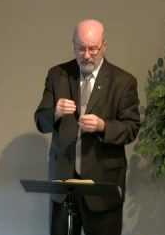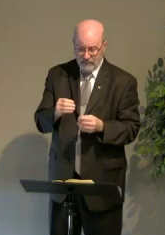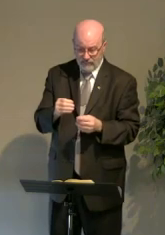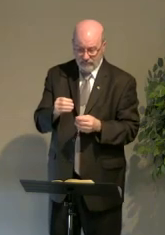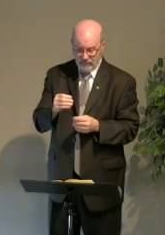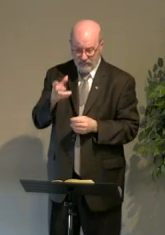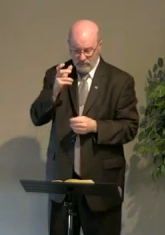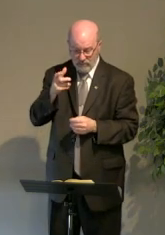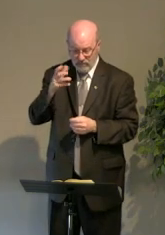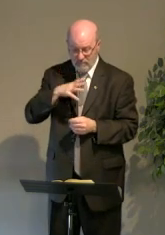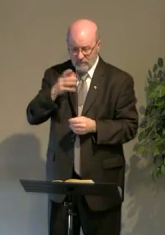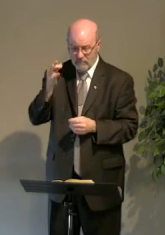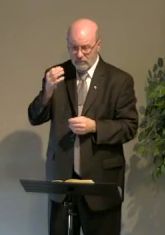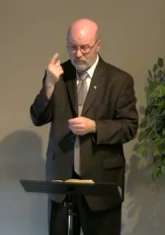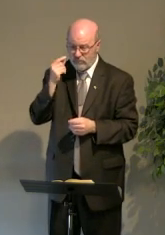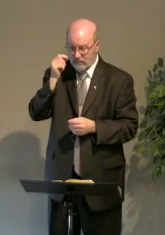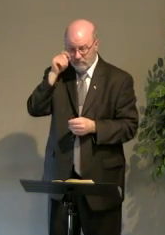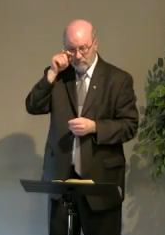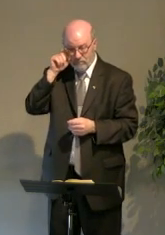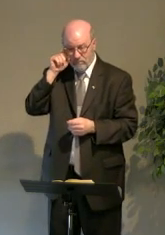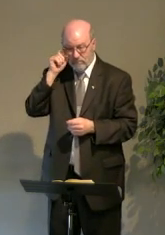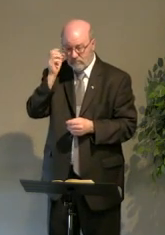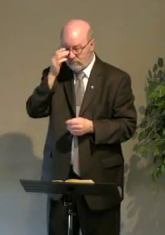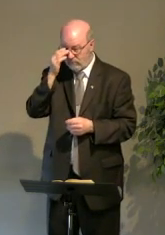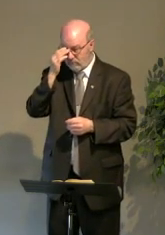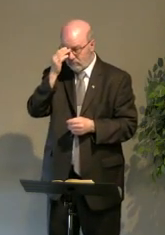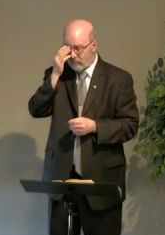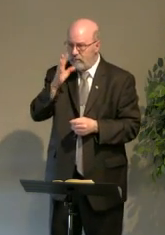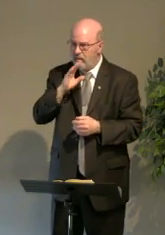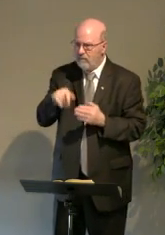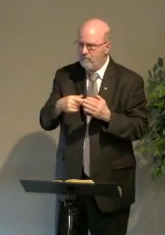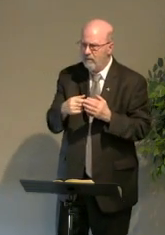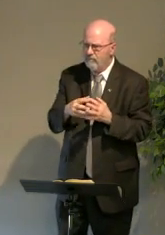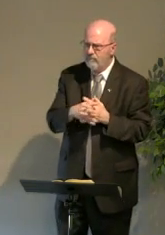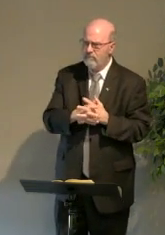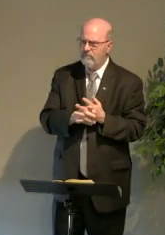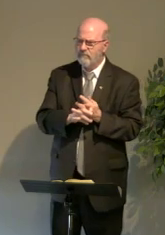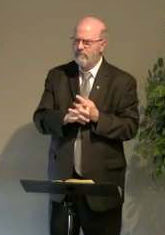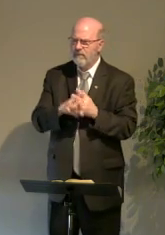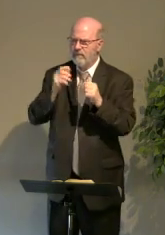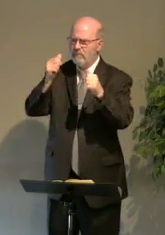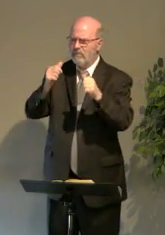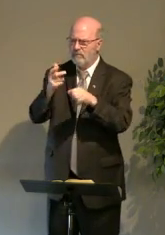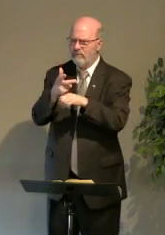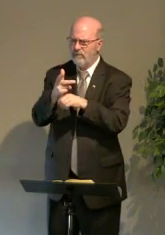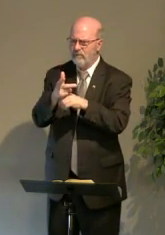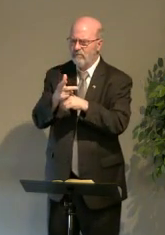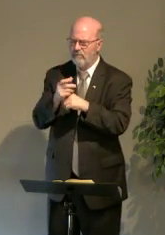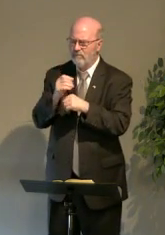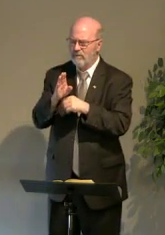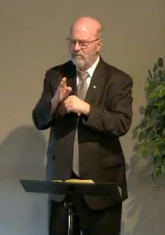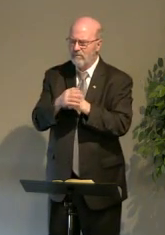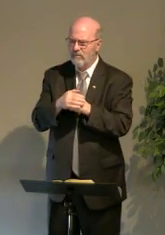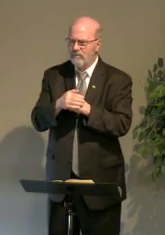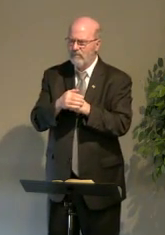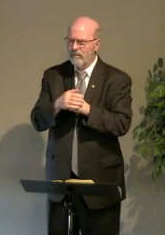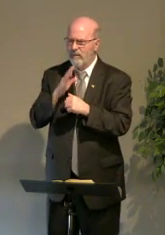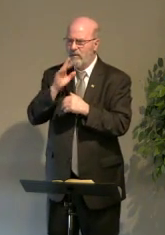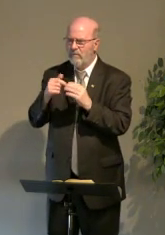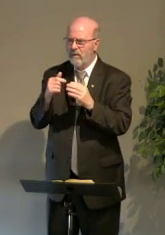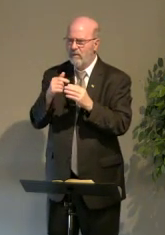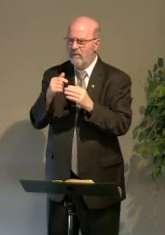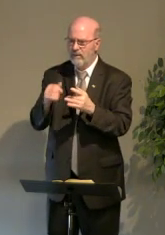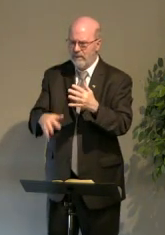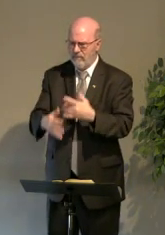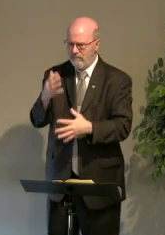was listening to a guy preach the other day, and he was talking about, I think I posted this video on my Facebook page if you're interested. He was talking about